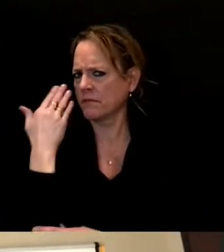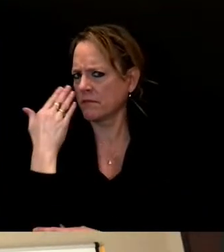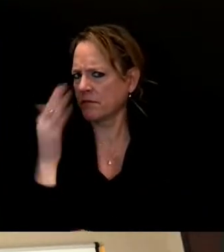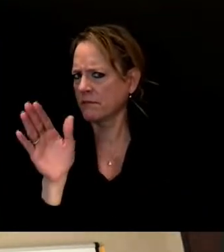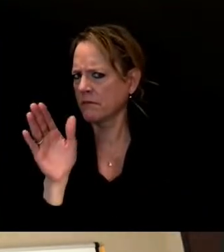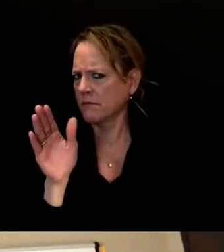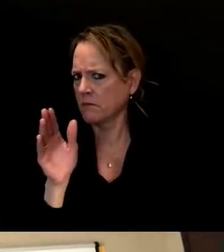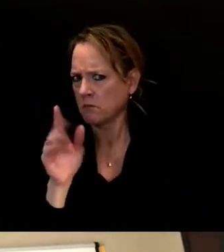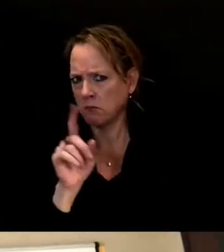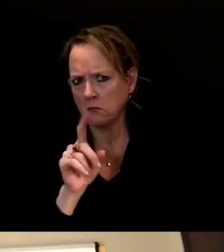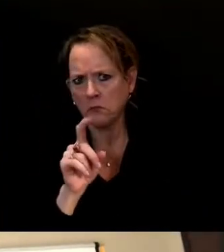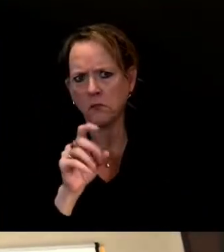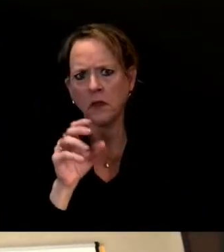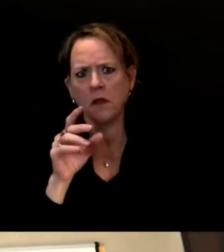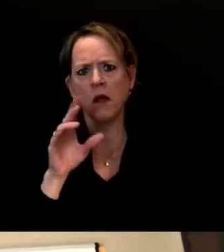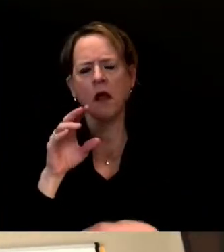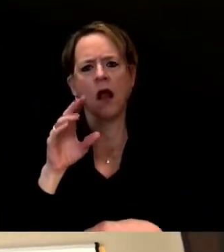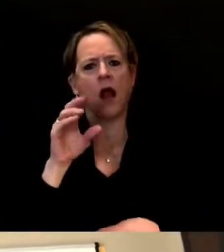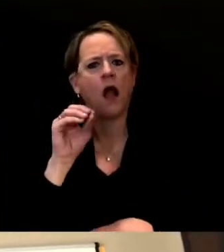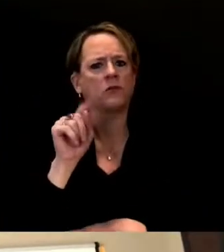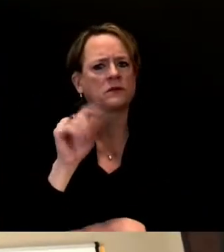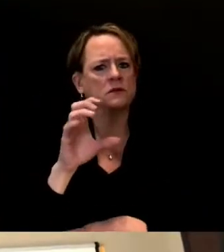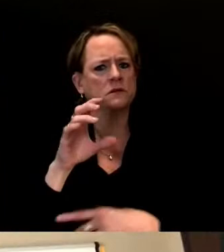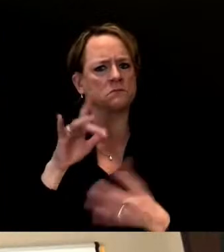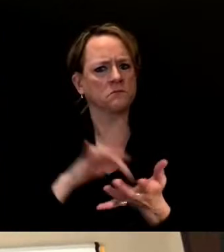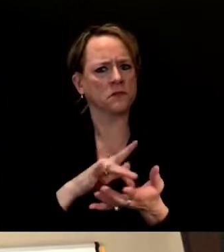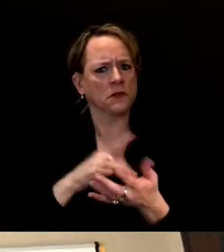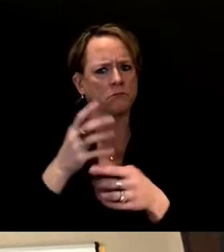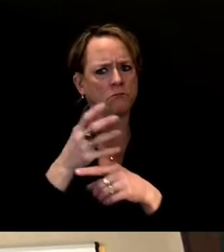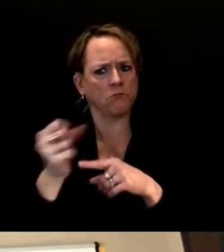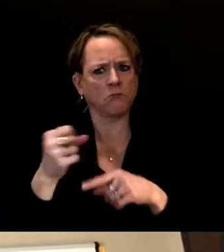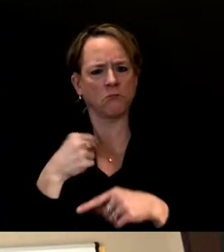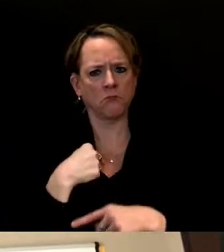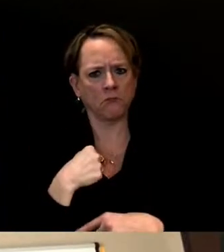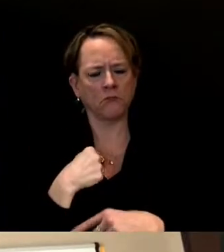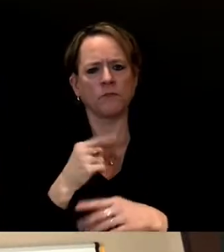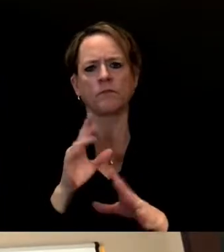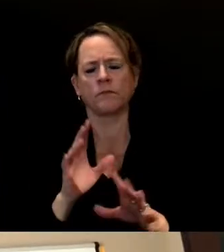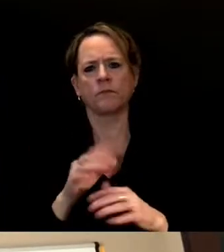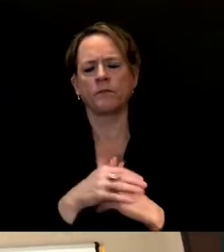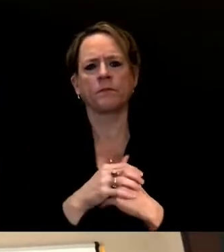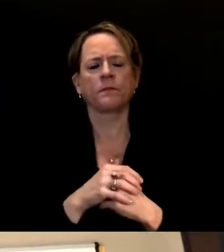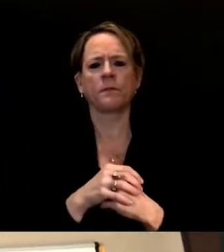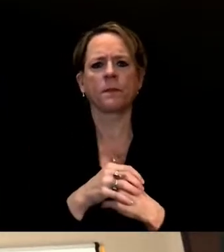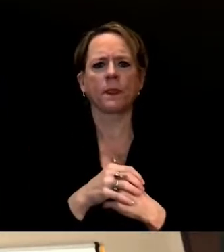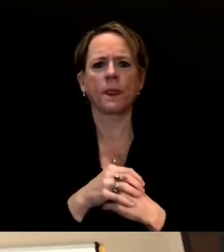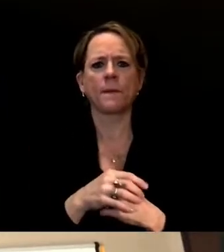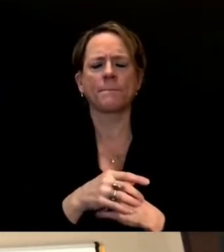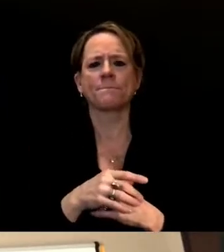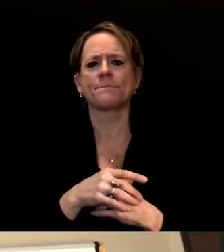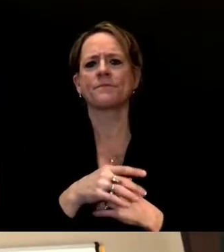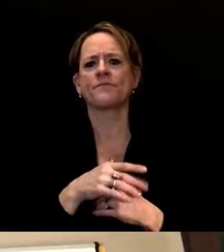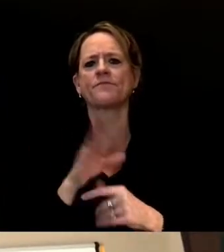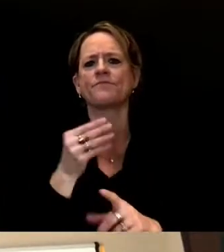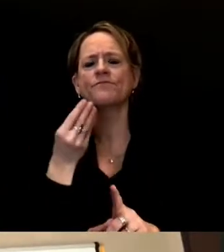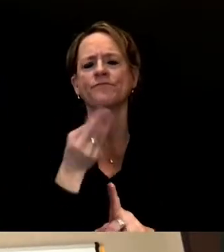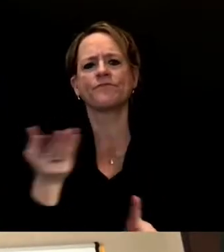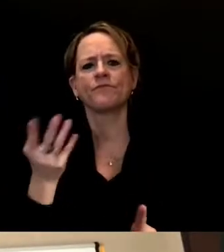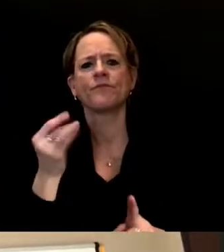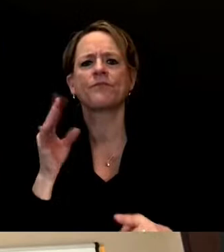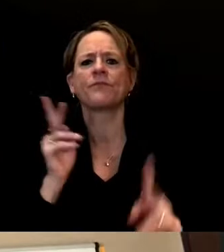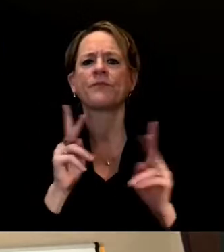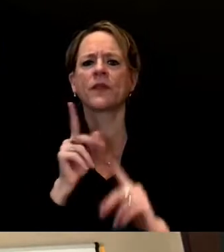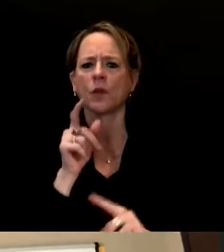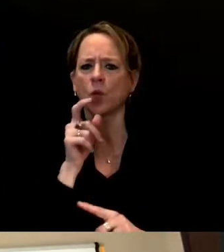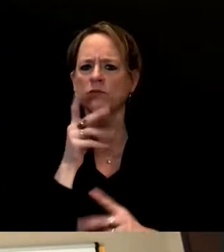right, is that for people who have mild symptoms of COVID-19, the symptoms can be very similar to the common cold and